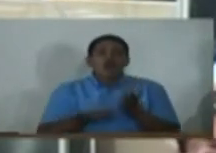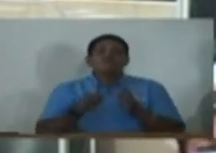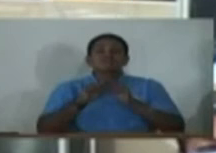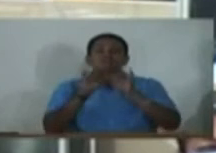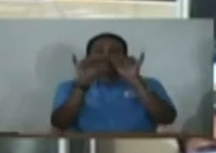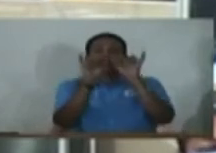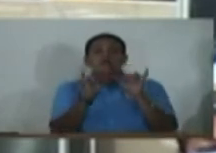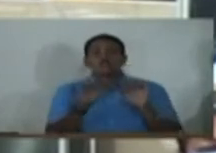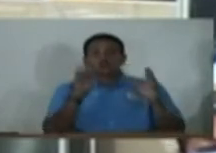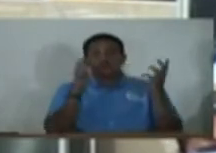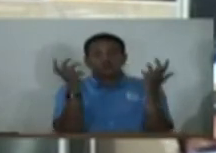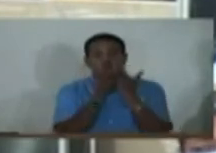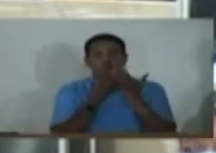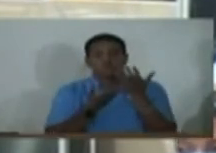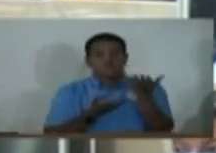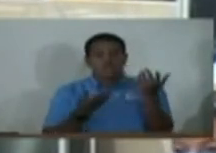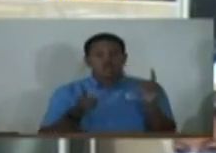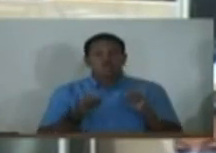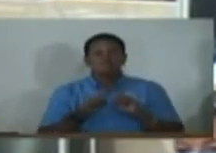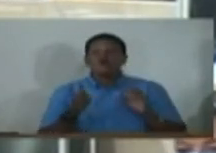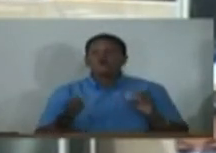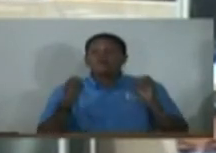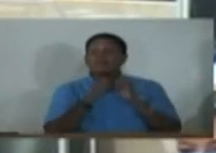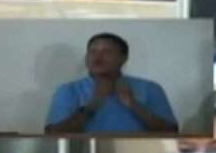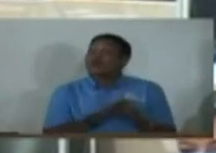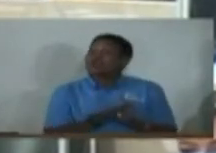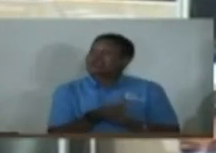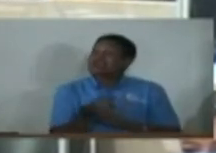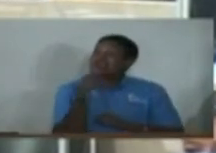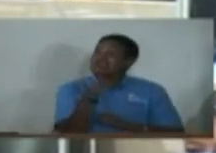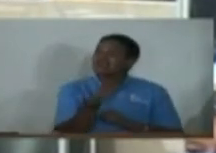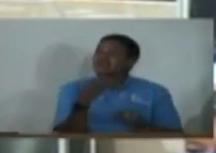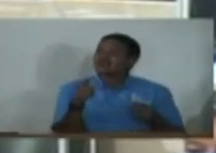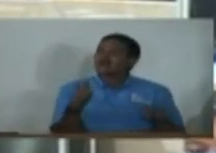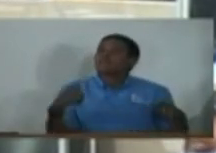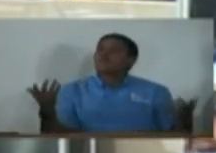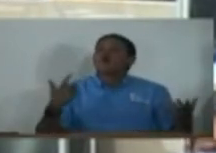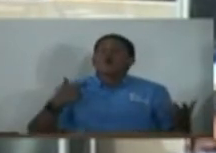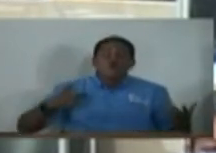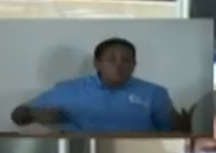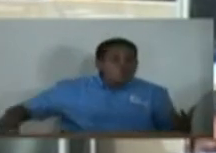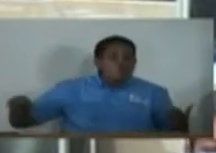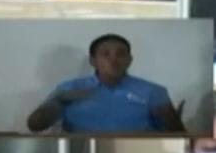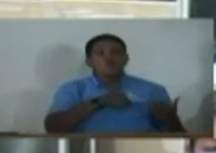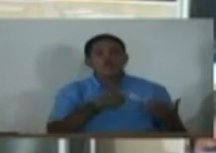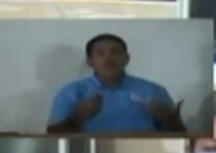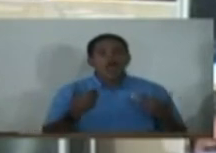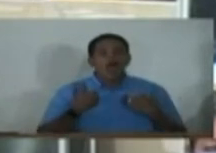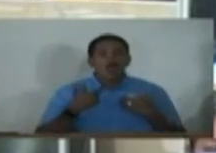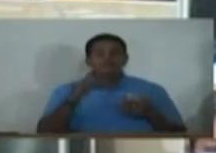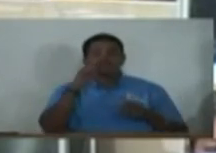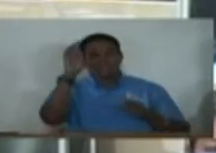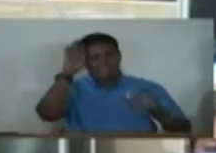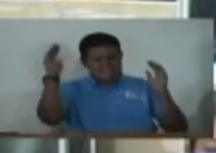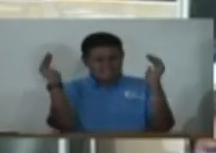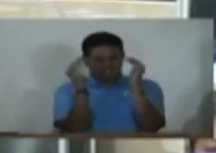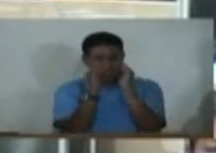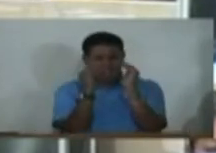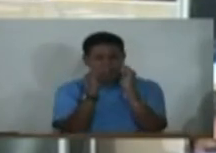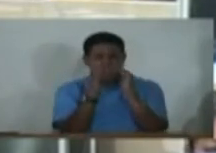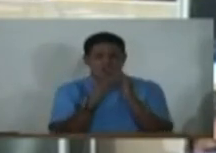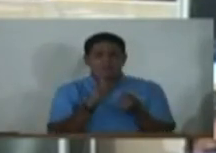to suit it. But more than that, Madam Speaker, we have been fair